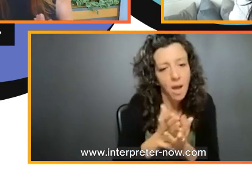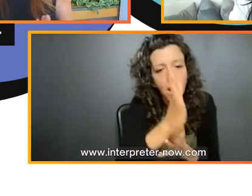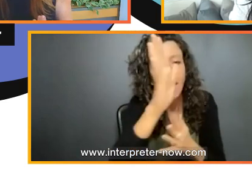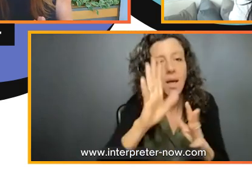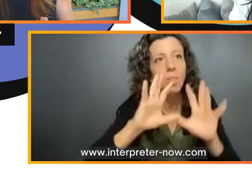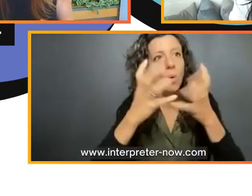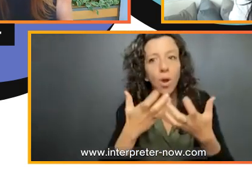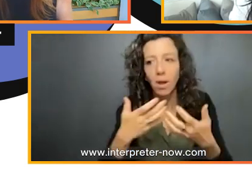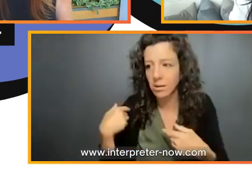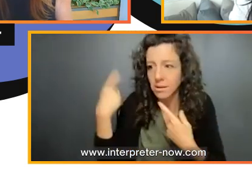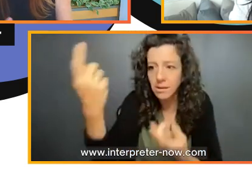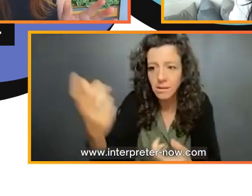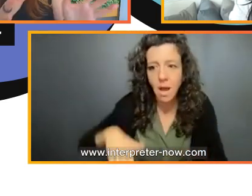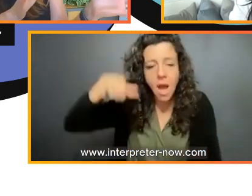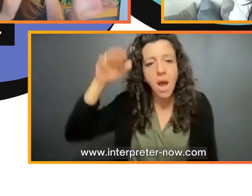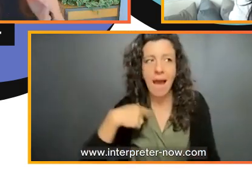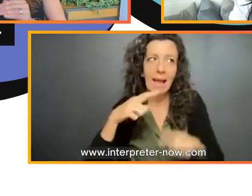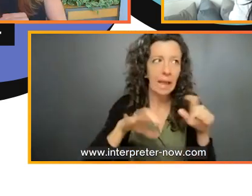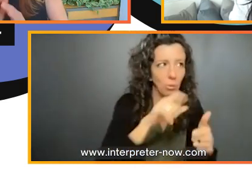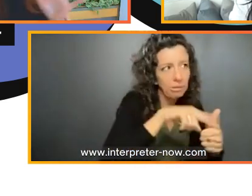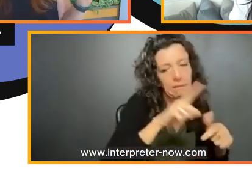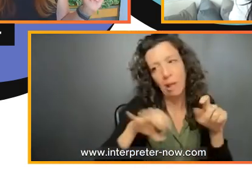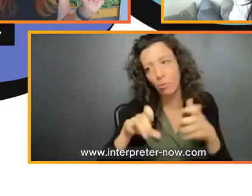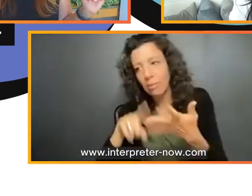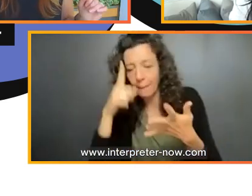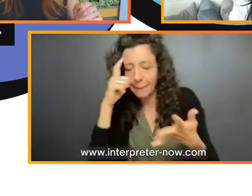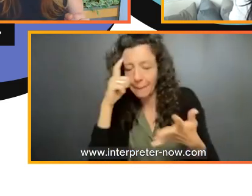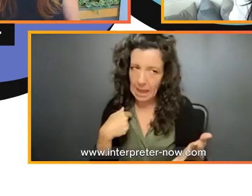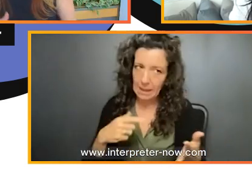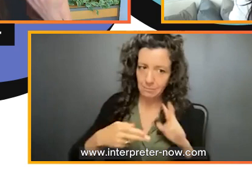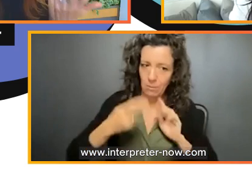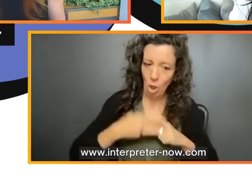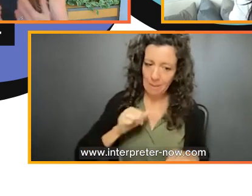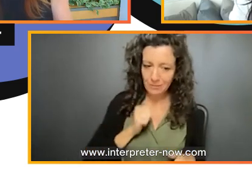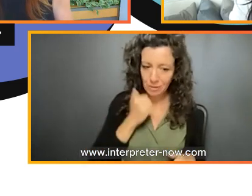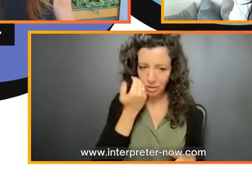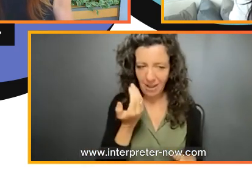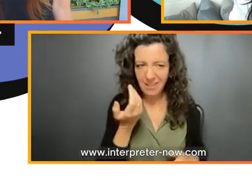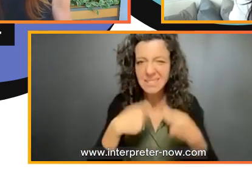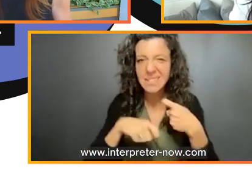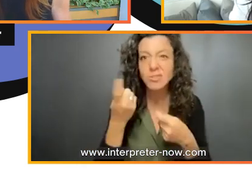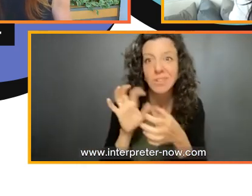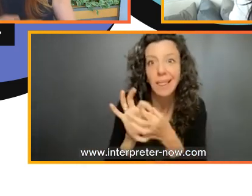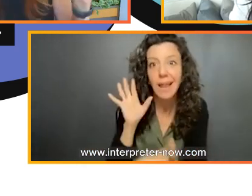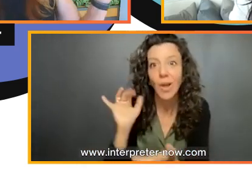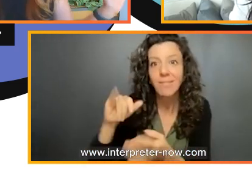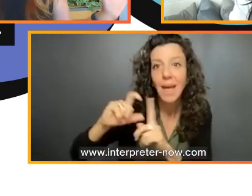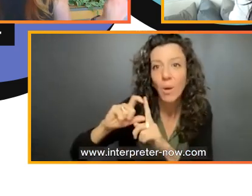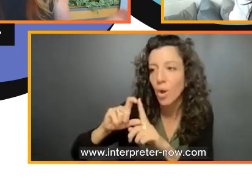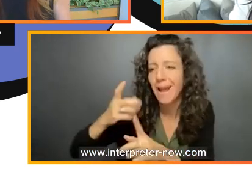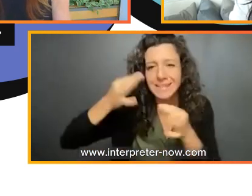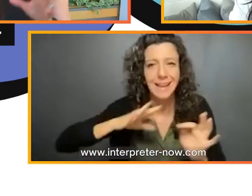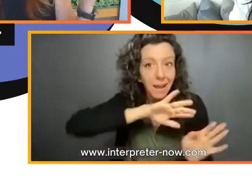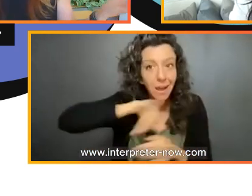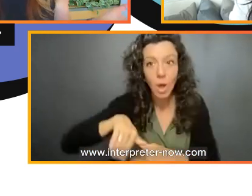through decades thinking of myself as shy. I can't do this, I can't do that because I'm shy, rather than really letting go of